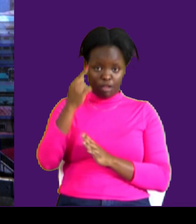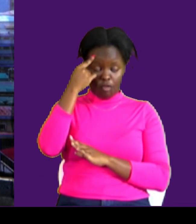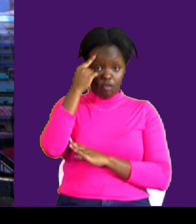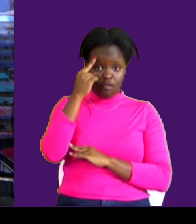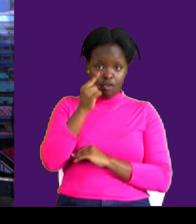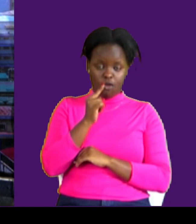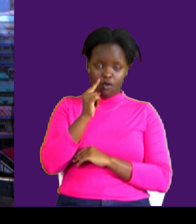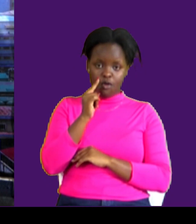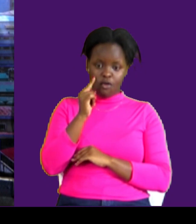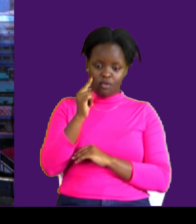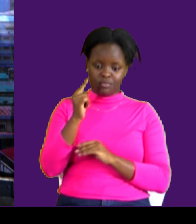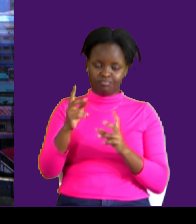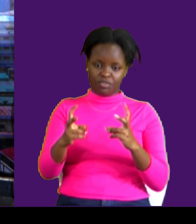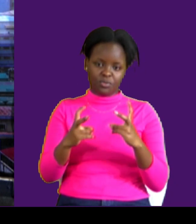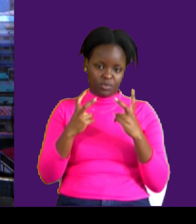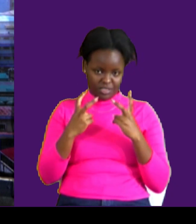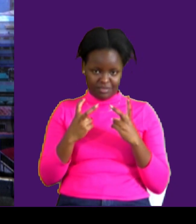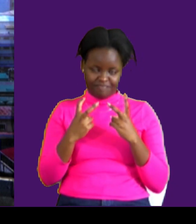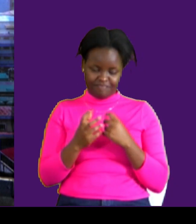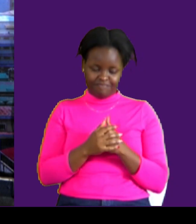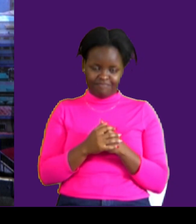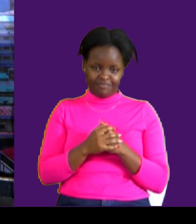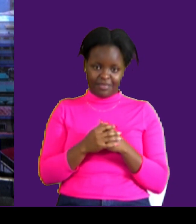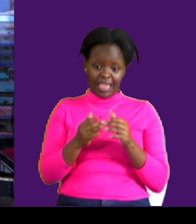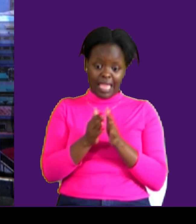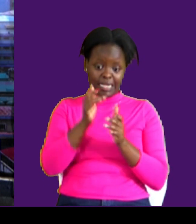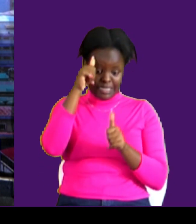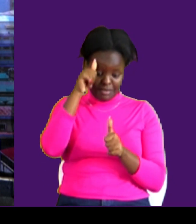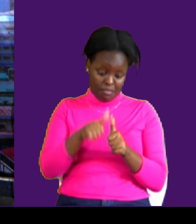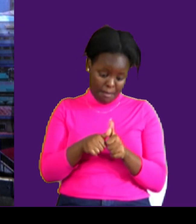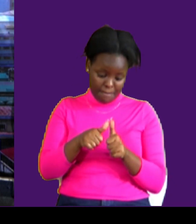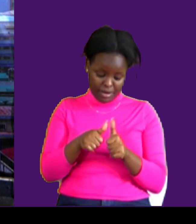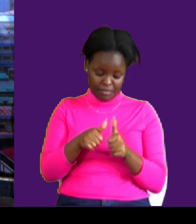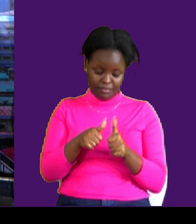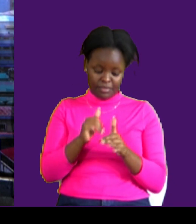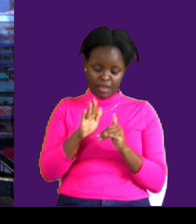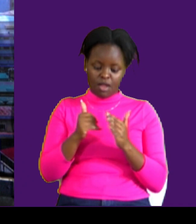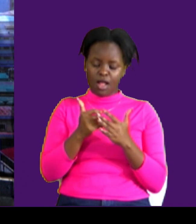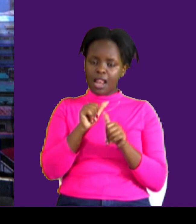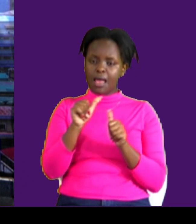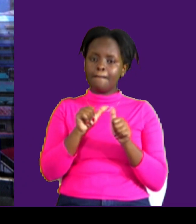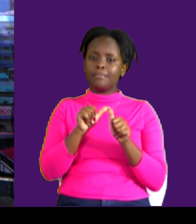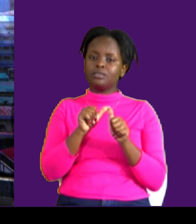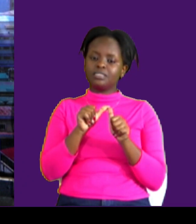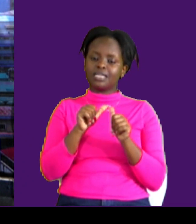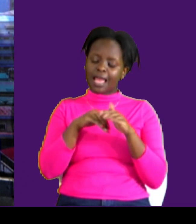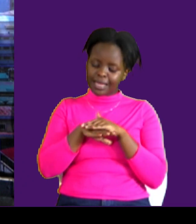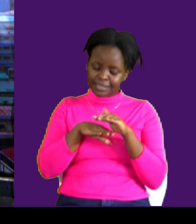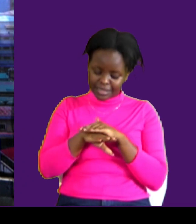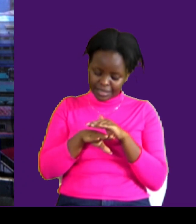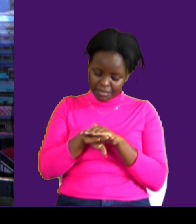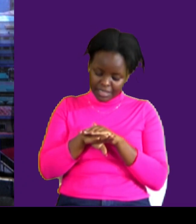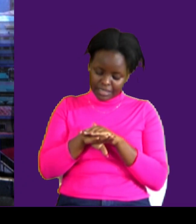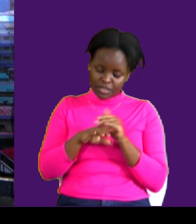for tuning in. And remember, it's all about accessibility, which